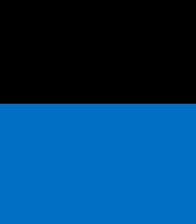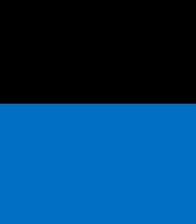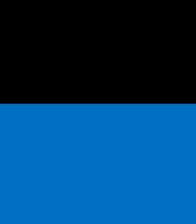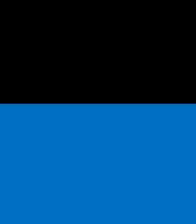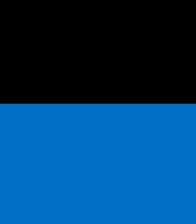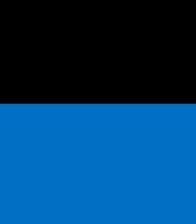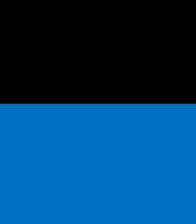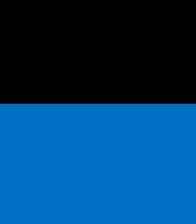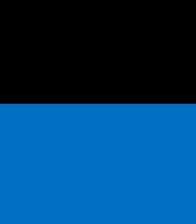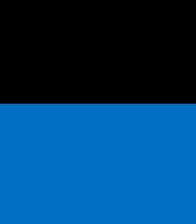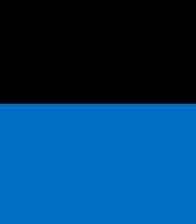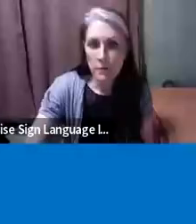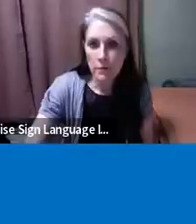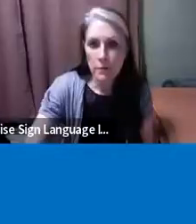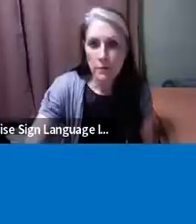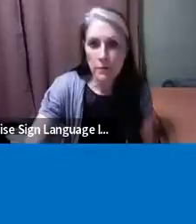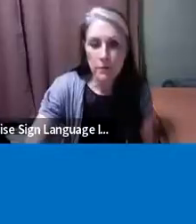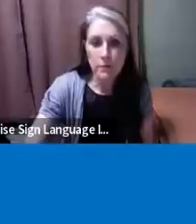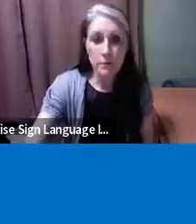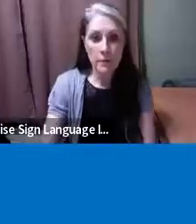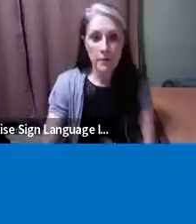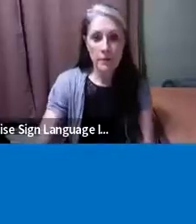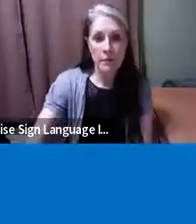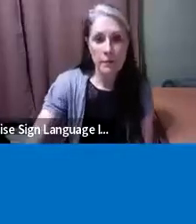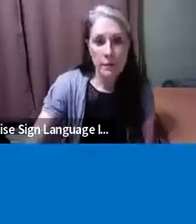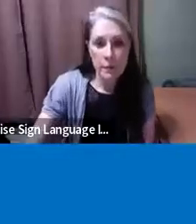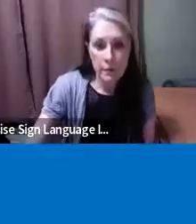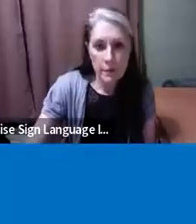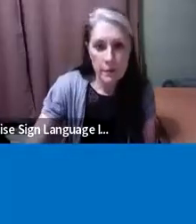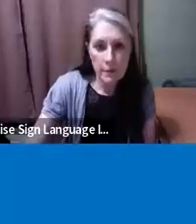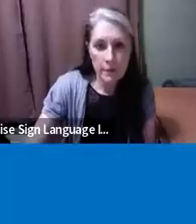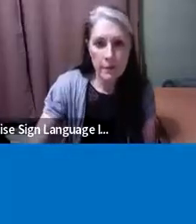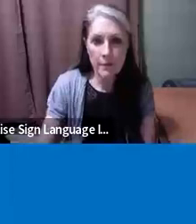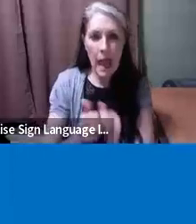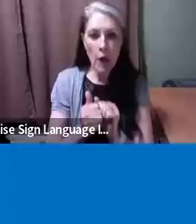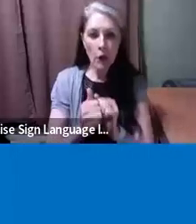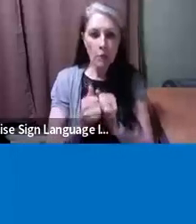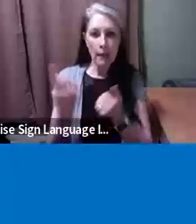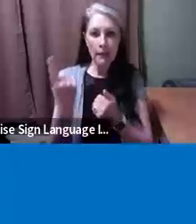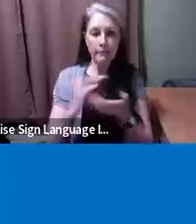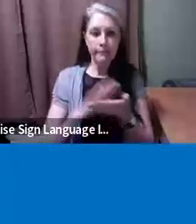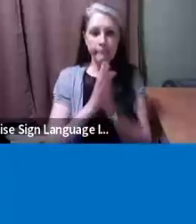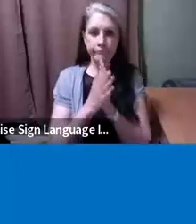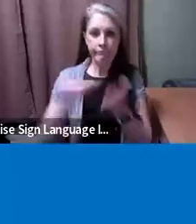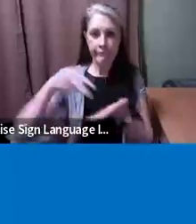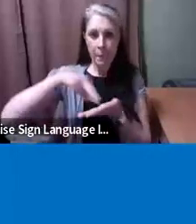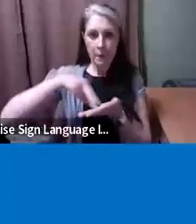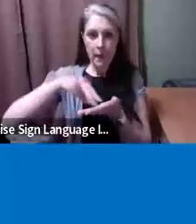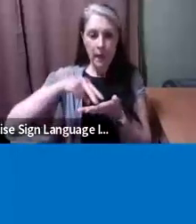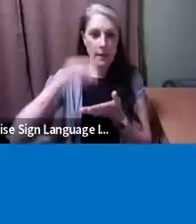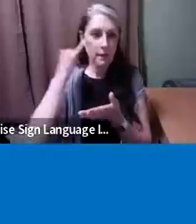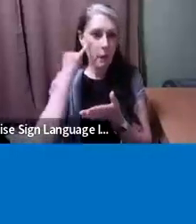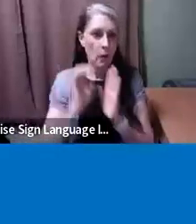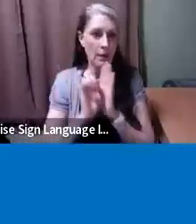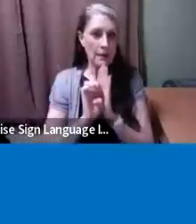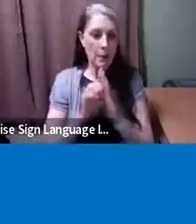you make a piece that's in movement, a dance, for instance? How do you make